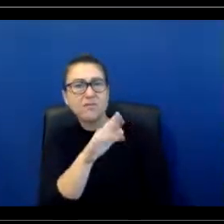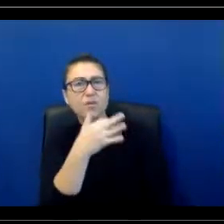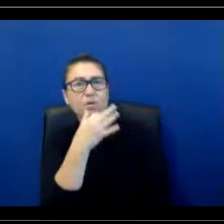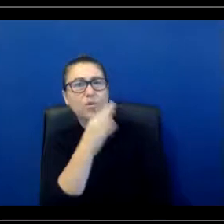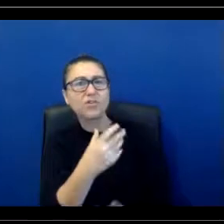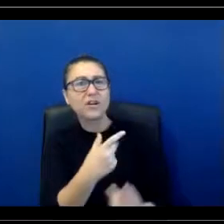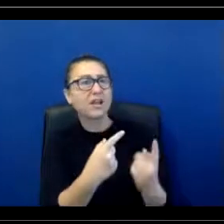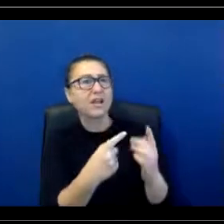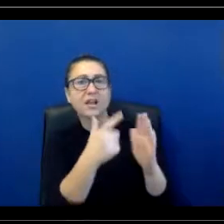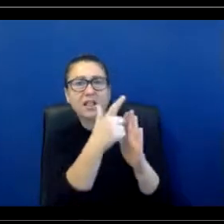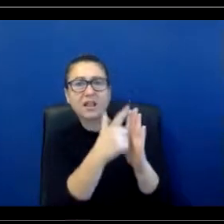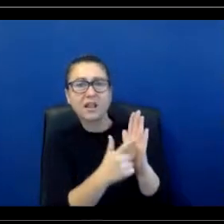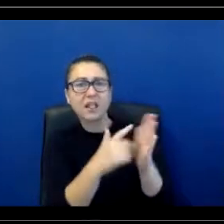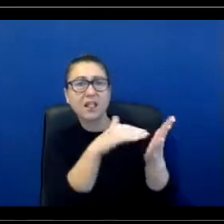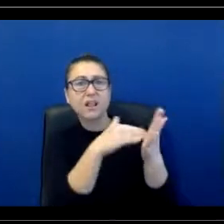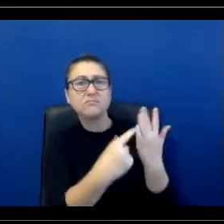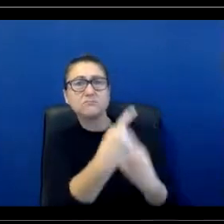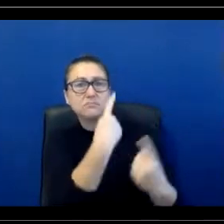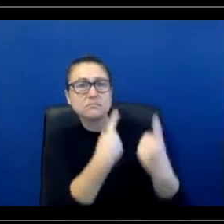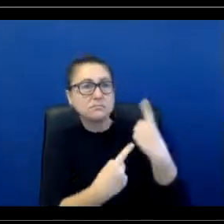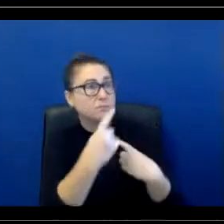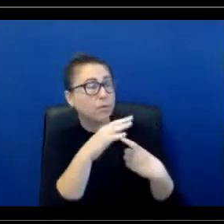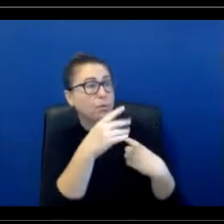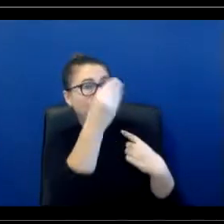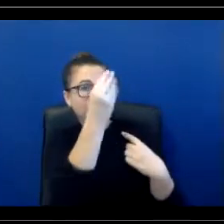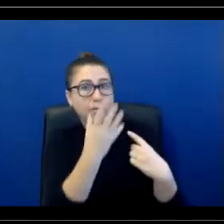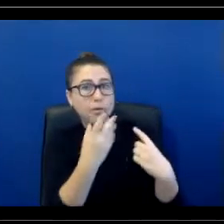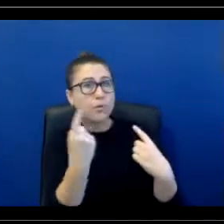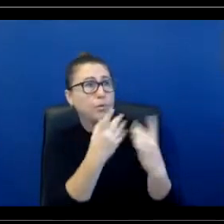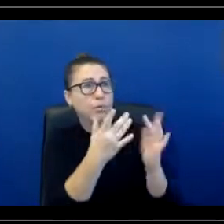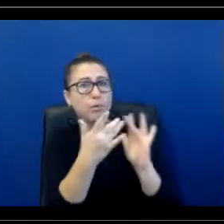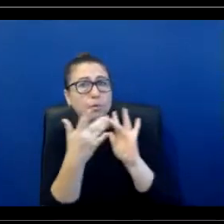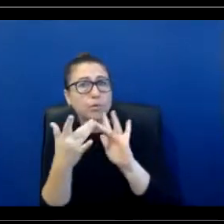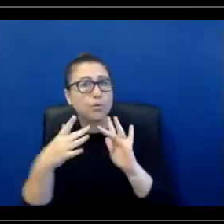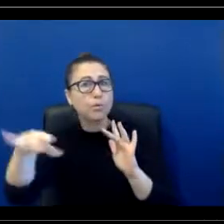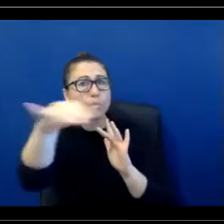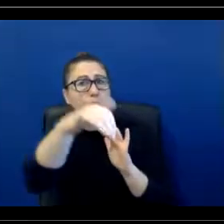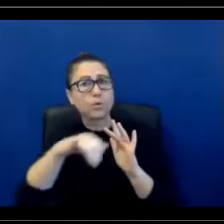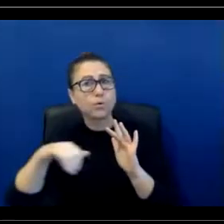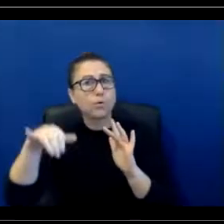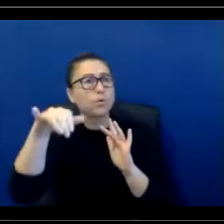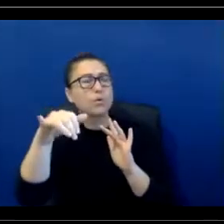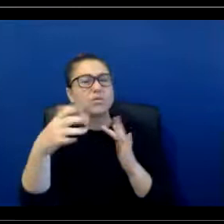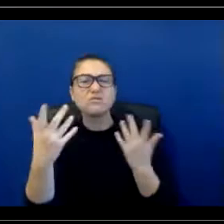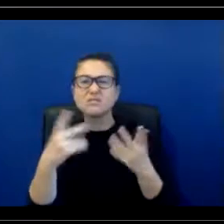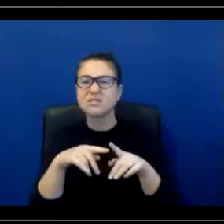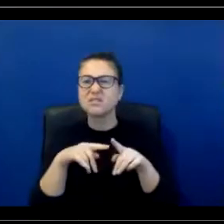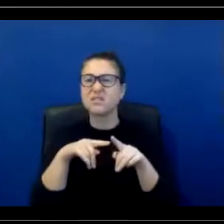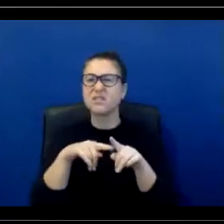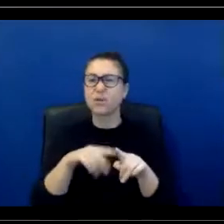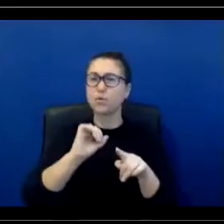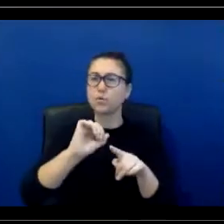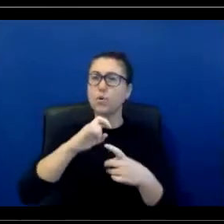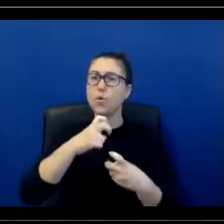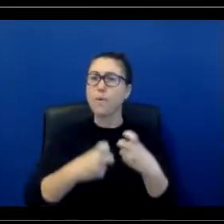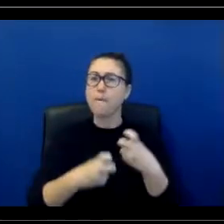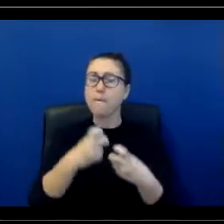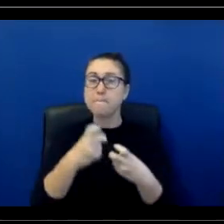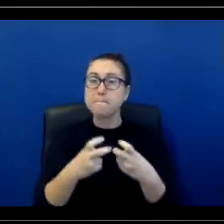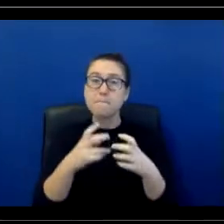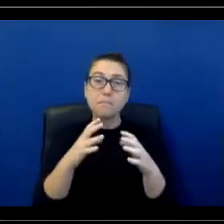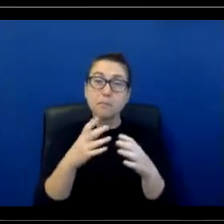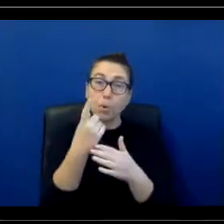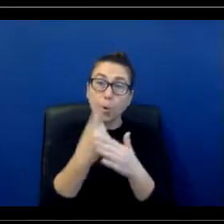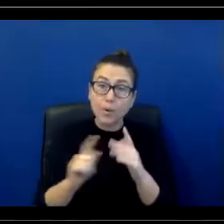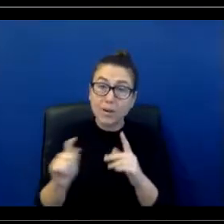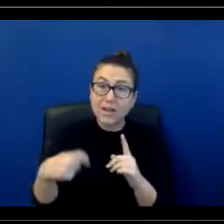most appropriate legal service, depending on your legal problem. So this is not just for neighbours, but any